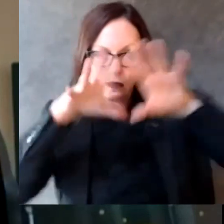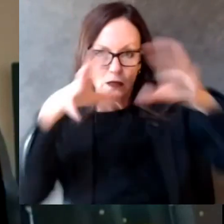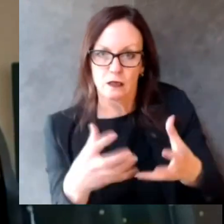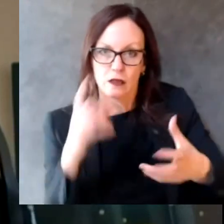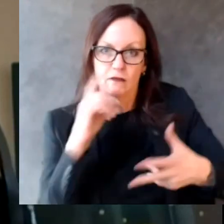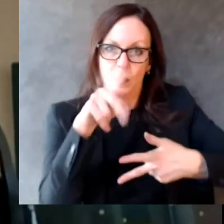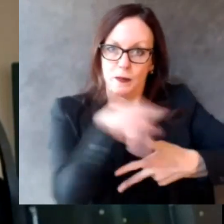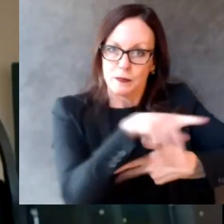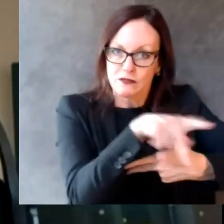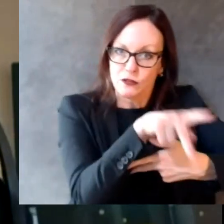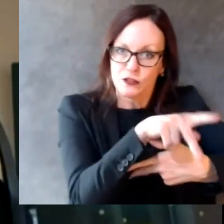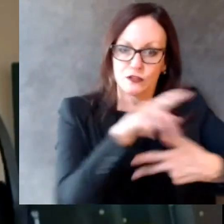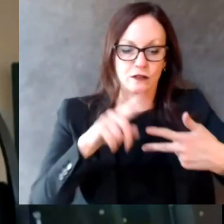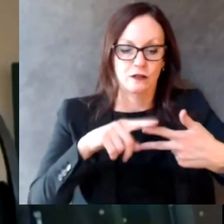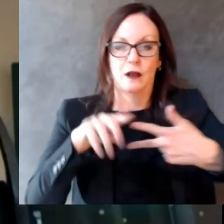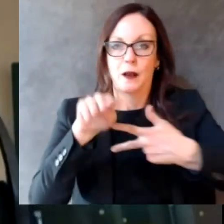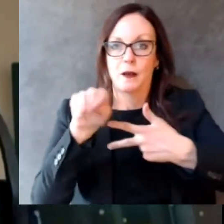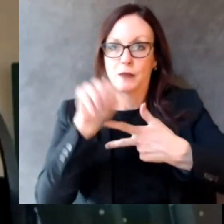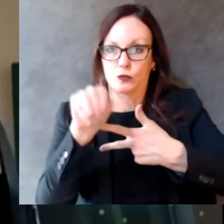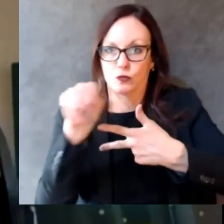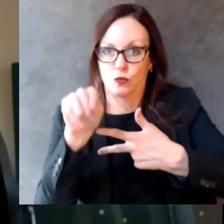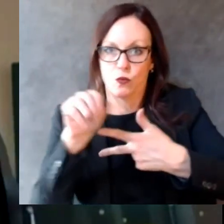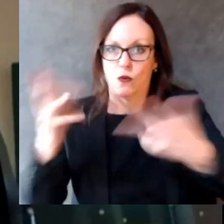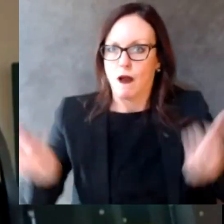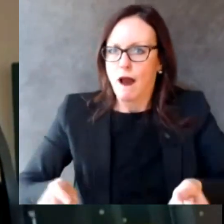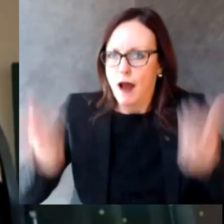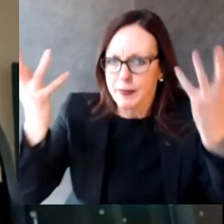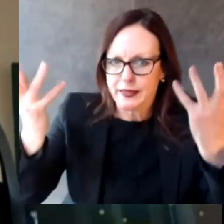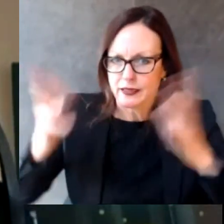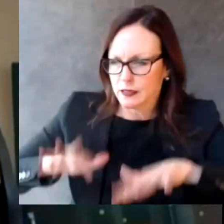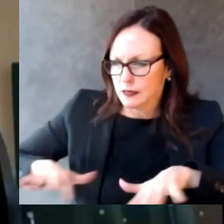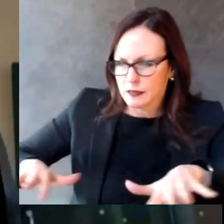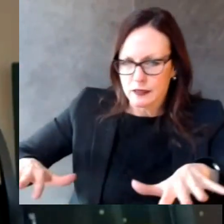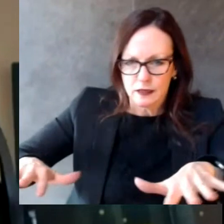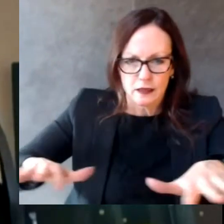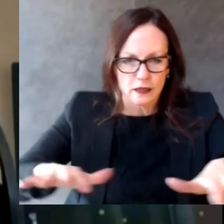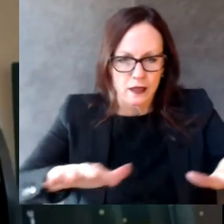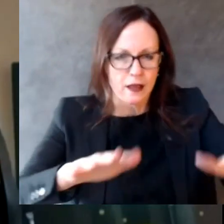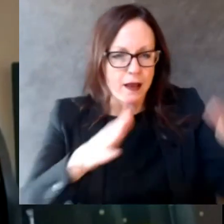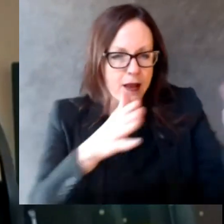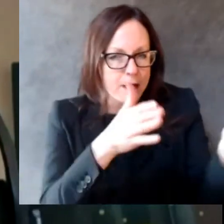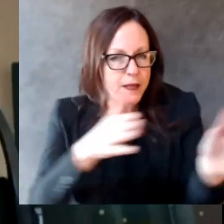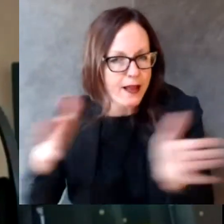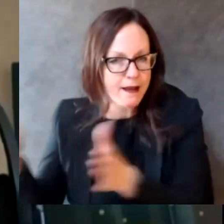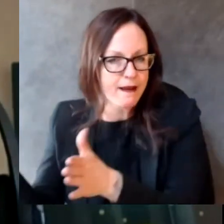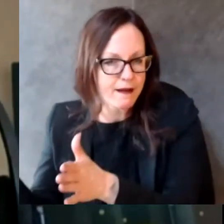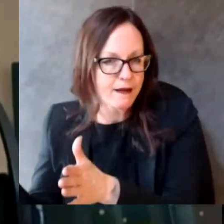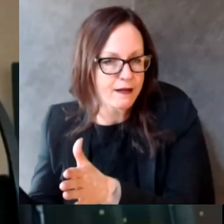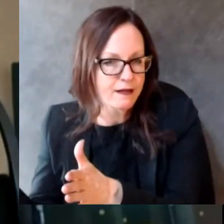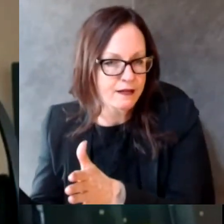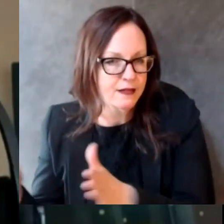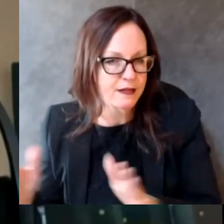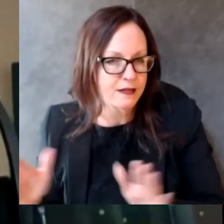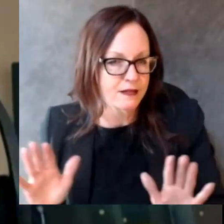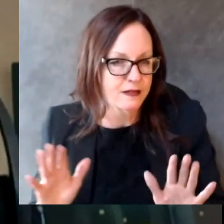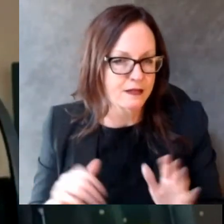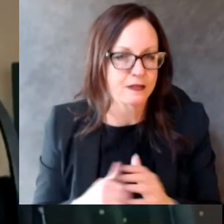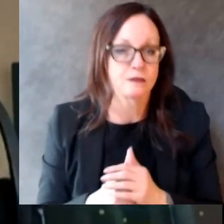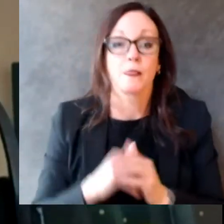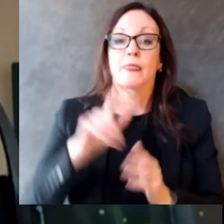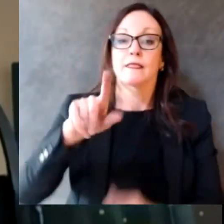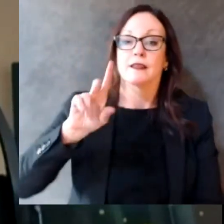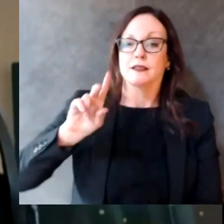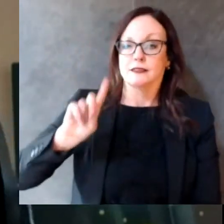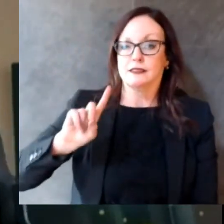because they've done an outstanding job of creating a system where we can get Pfizer anywhere in our state